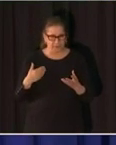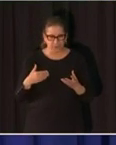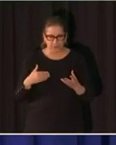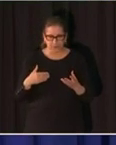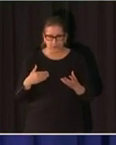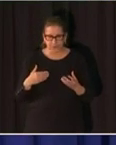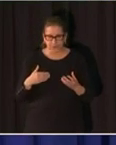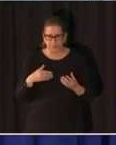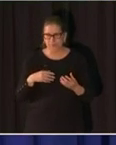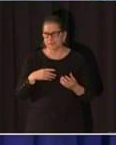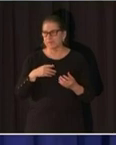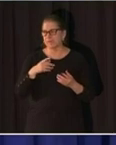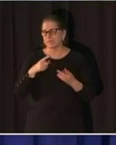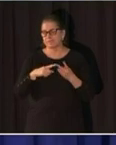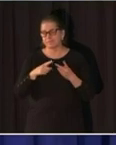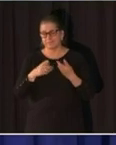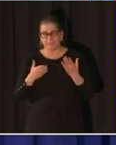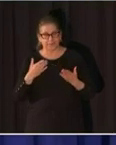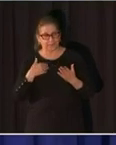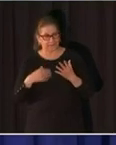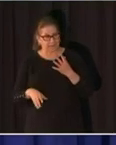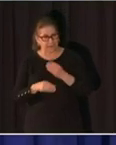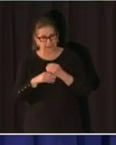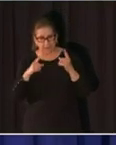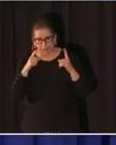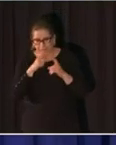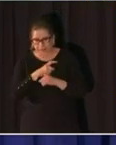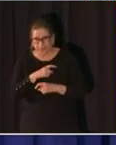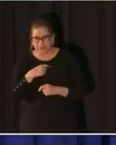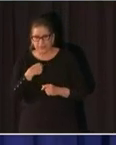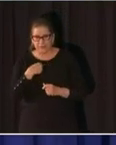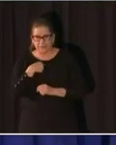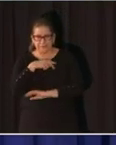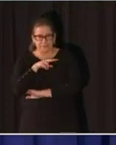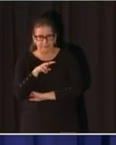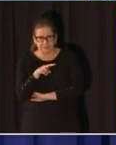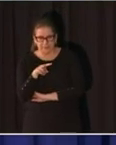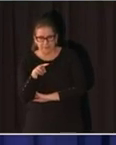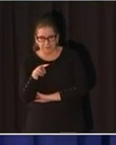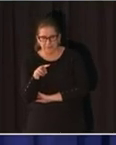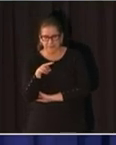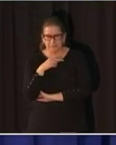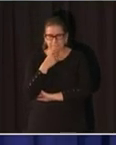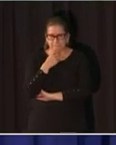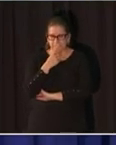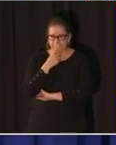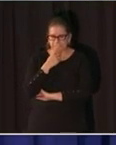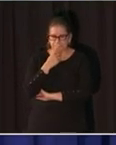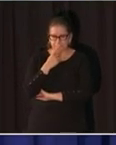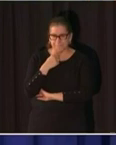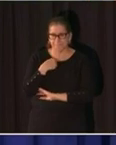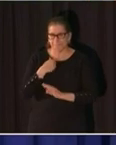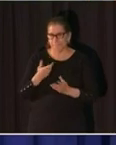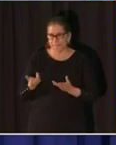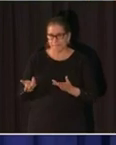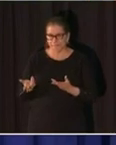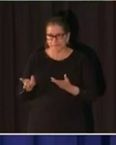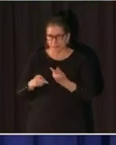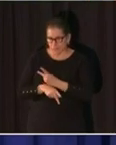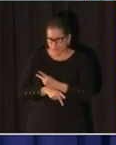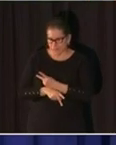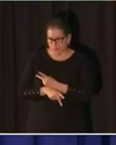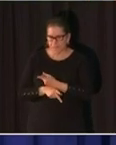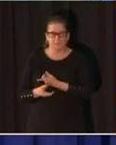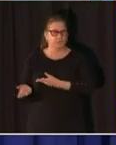of COVID-19 and being able to keep a close eye on them, encourage them to be hospitalized if they get sicker after they have